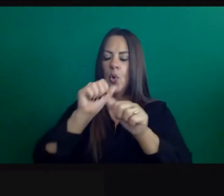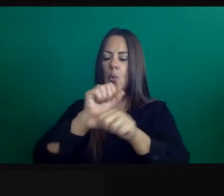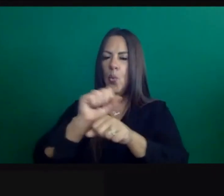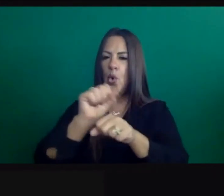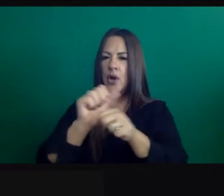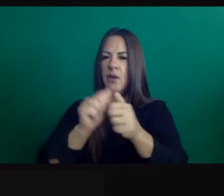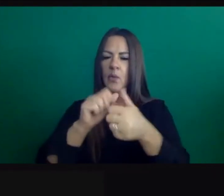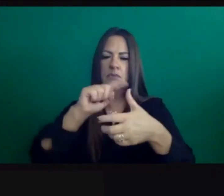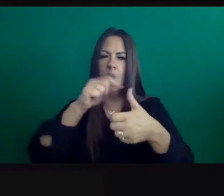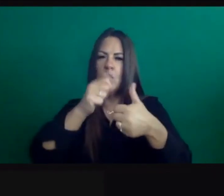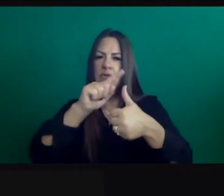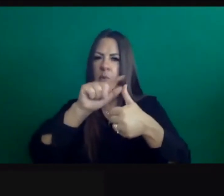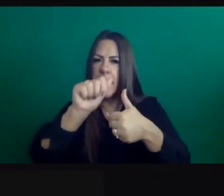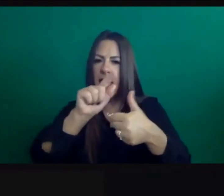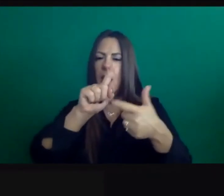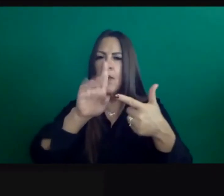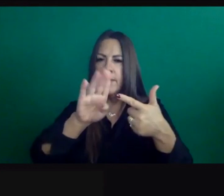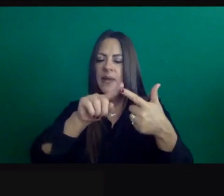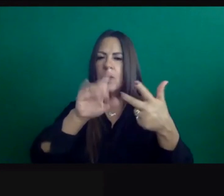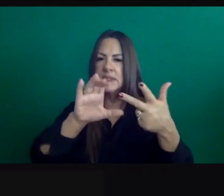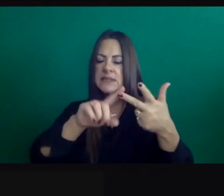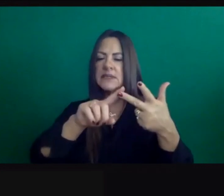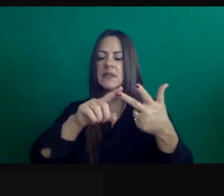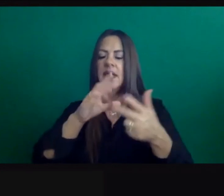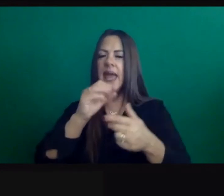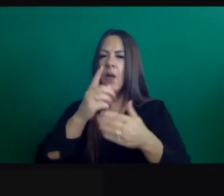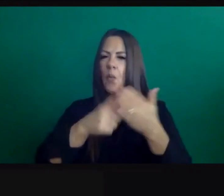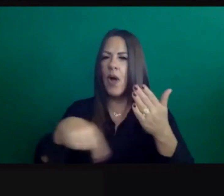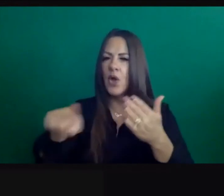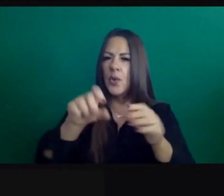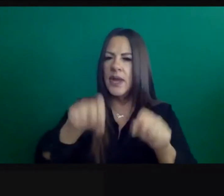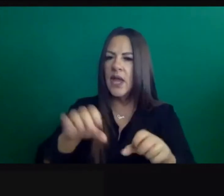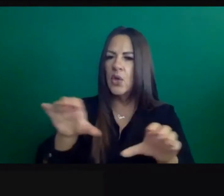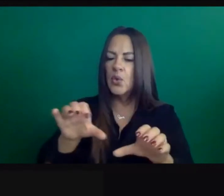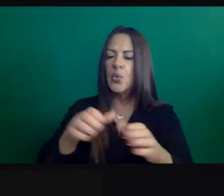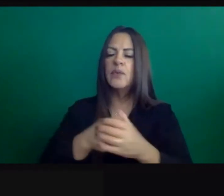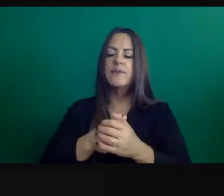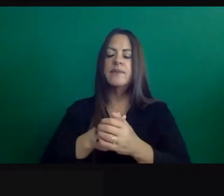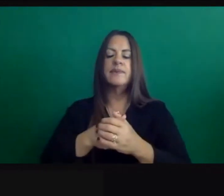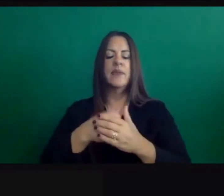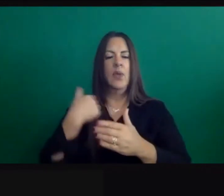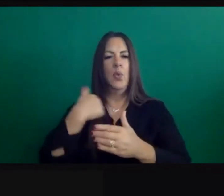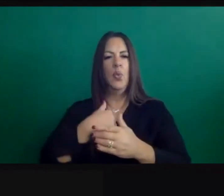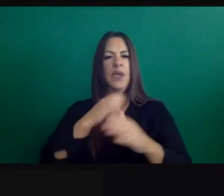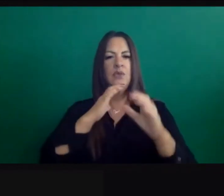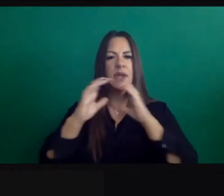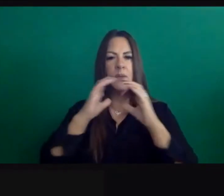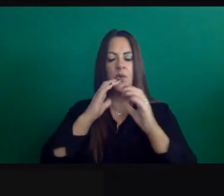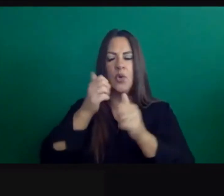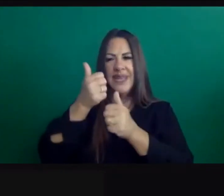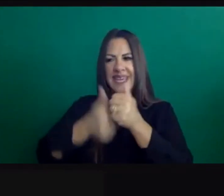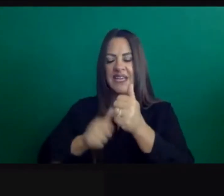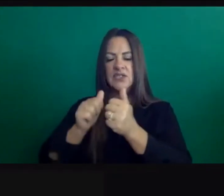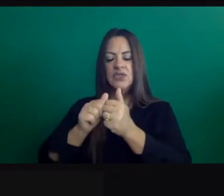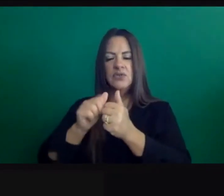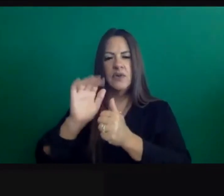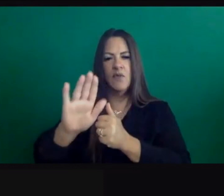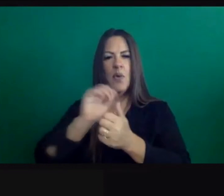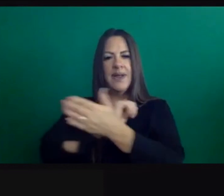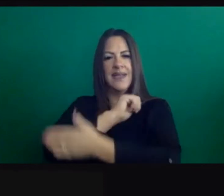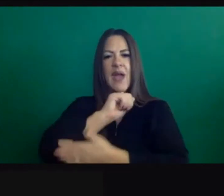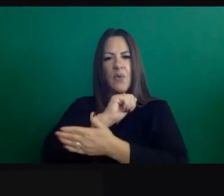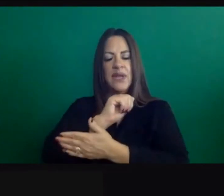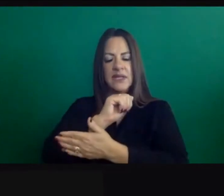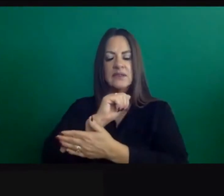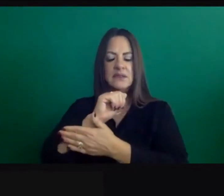different tools and options to make sure that we can communicate crisply, concisely where